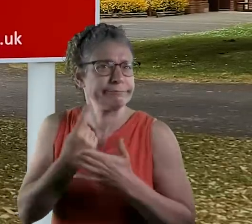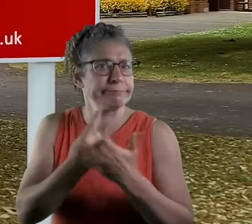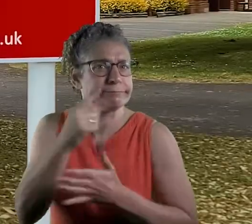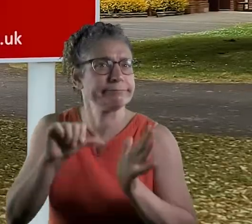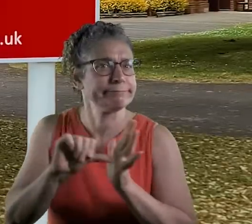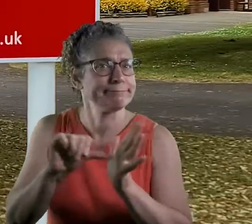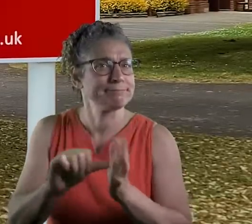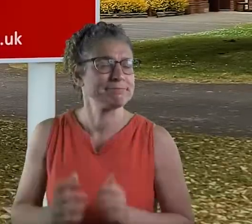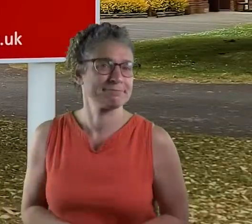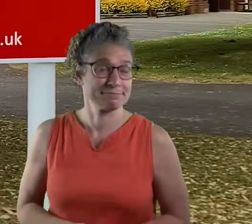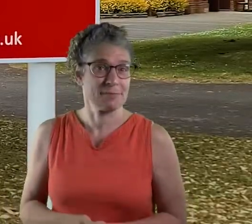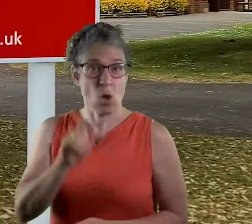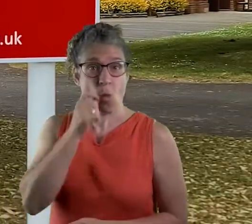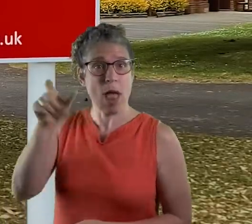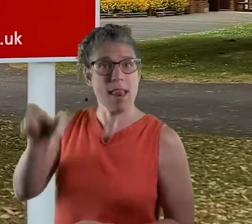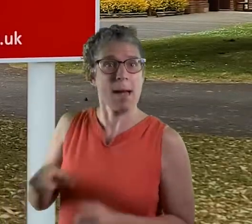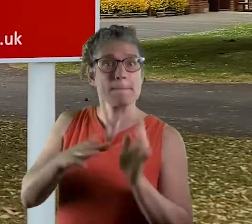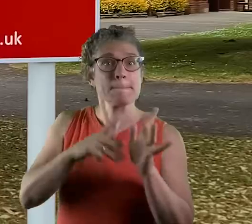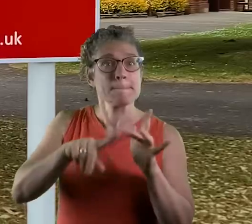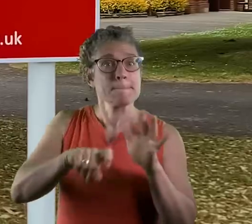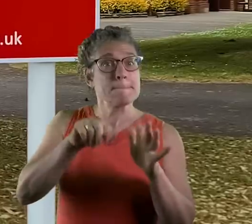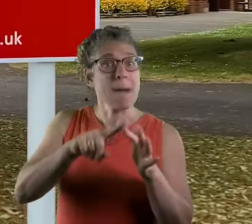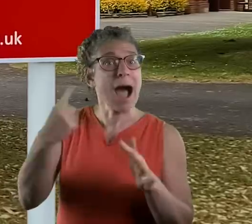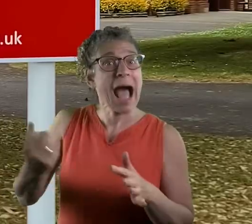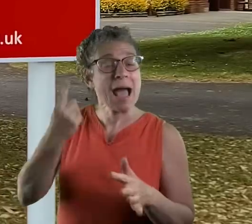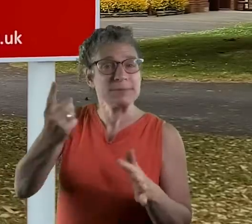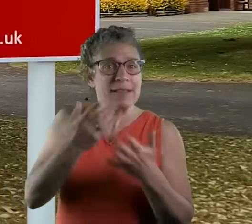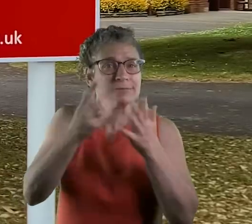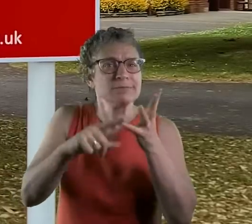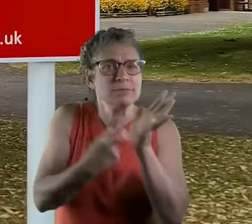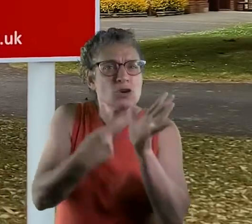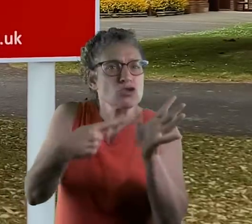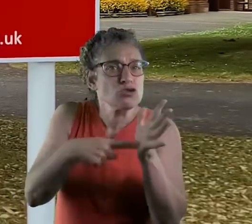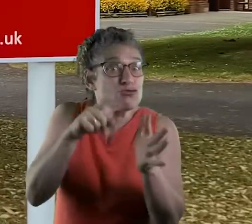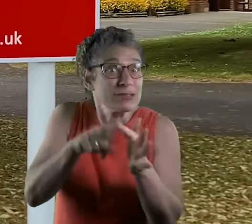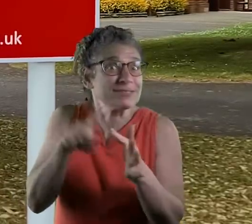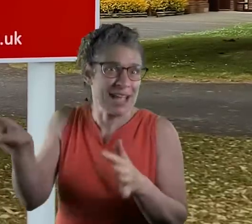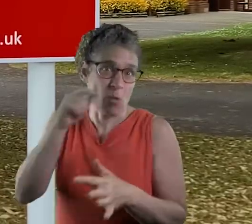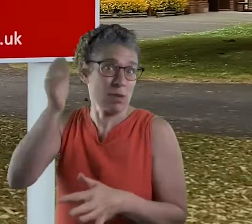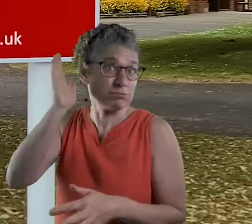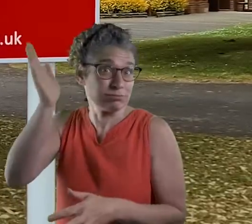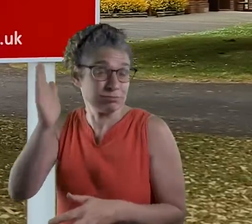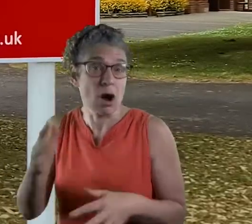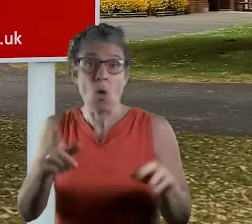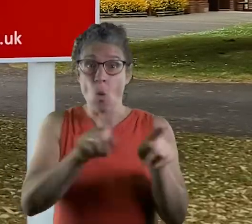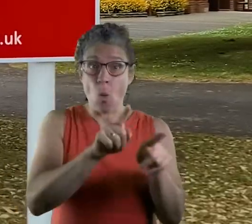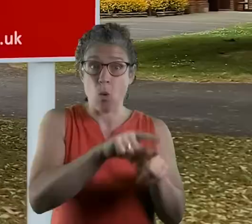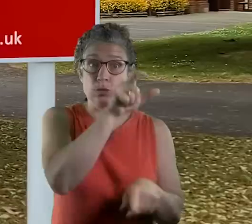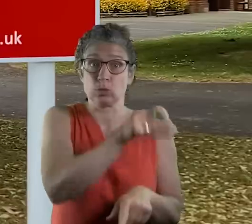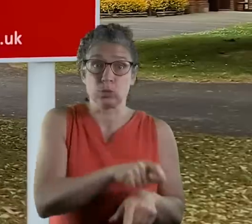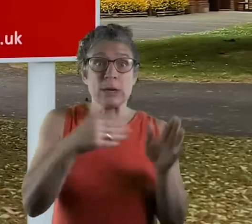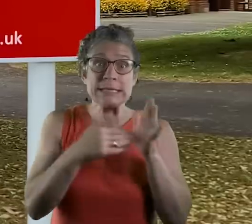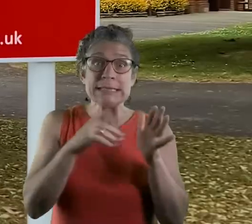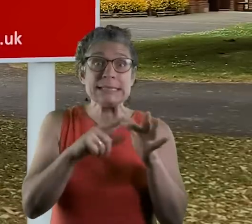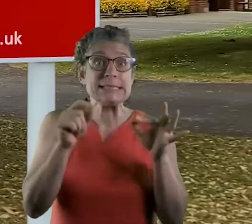difficult circumstances. Mike, our curate, will be speaking to us later, and we'll also be hearing from Zeb,